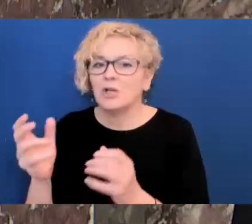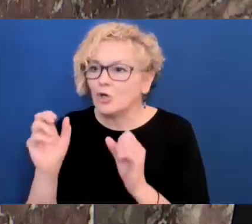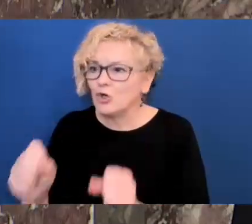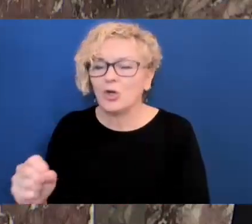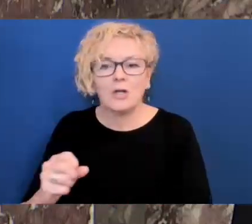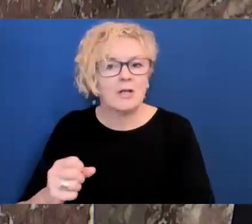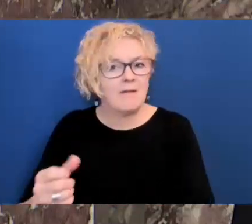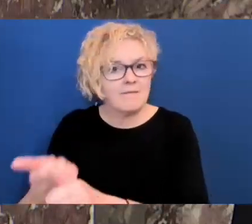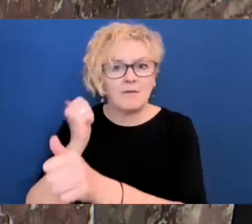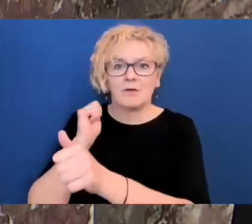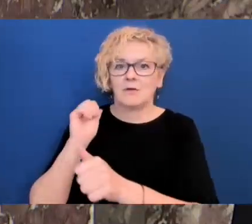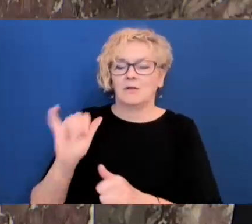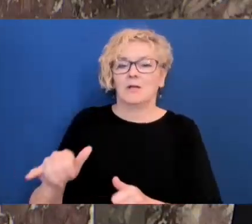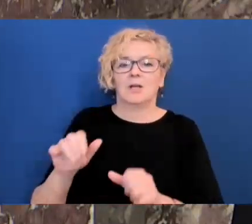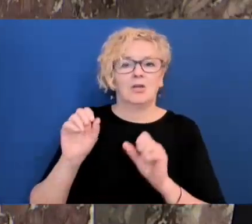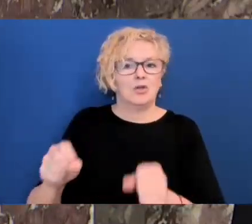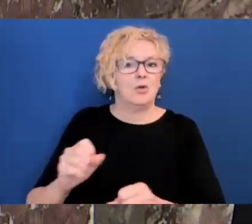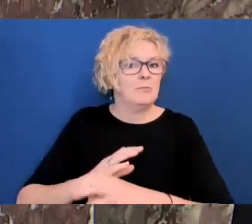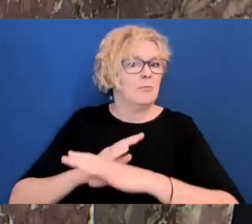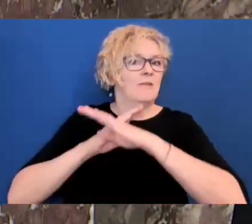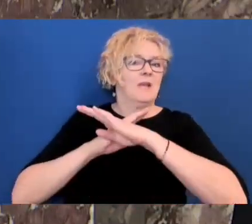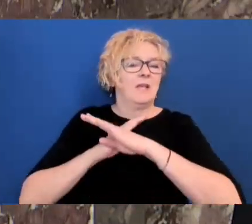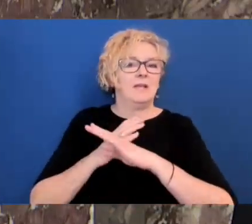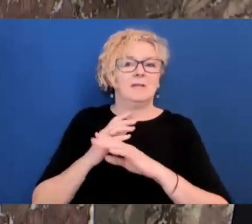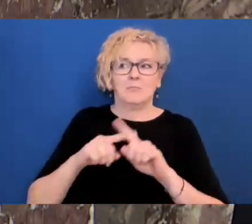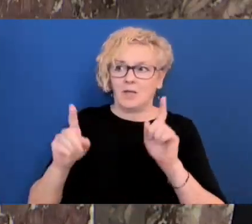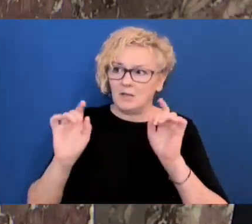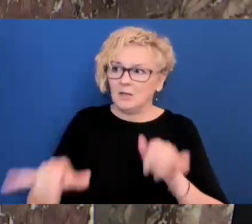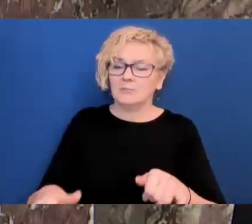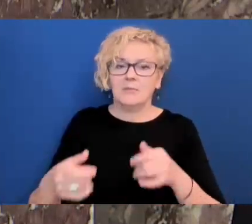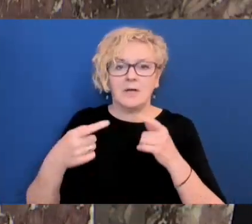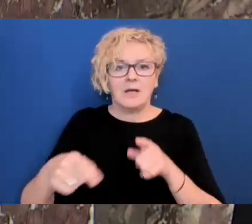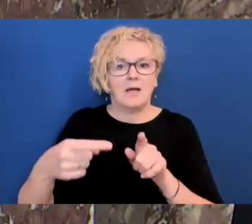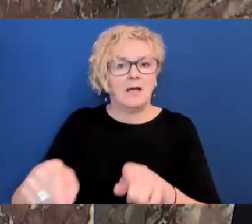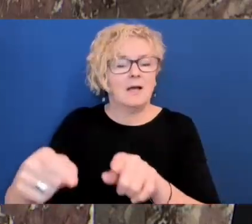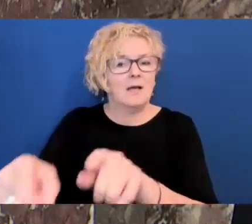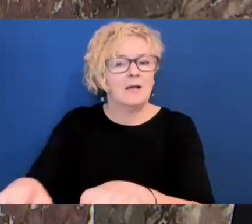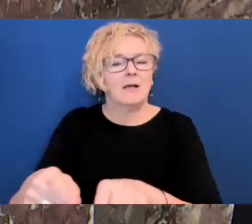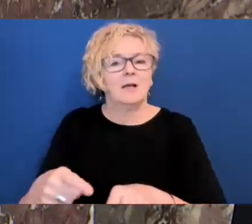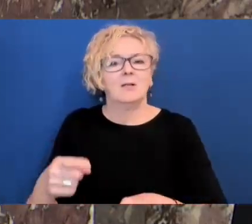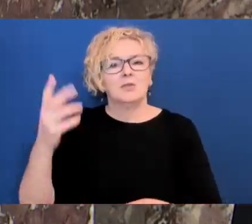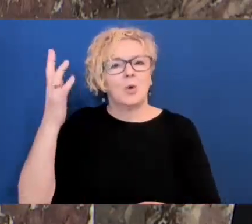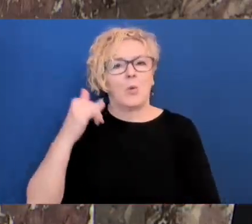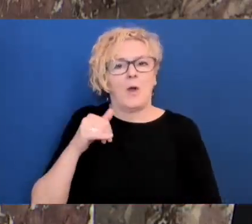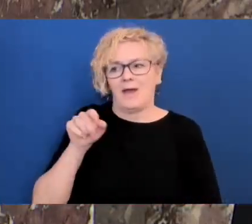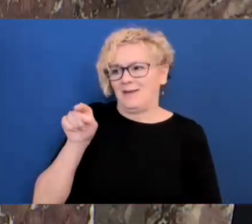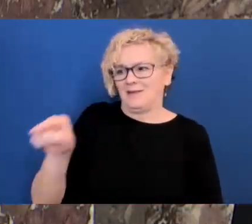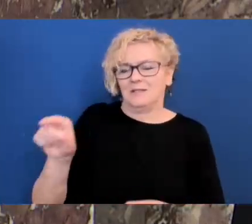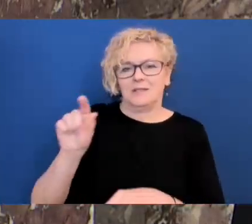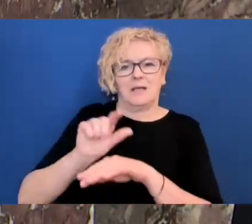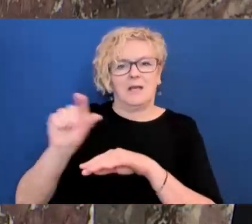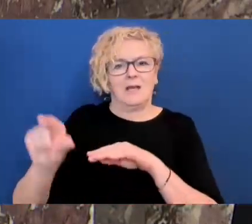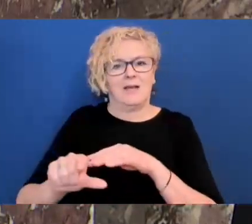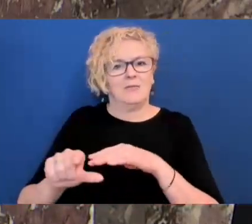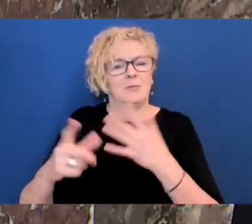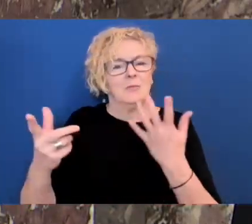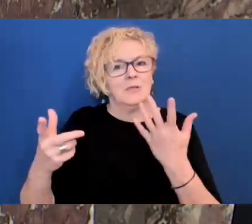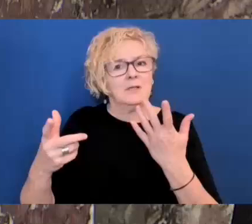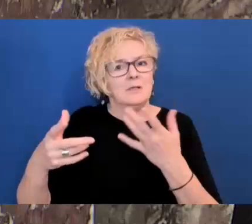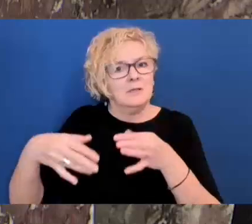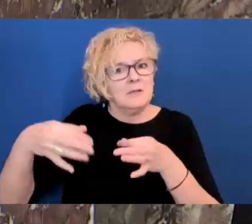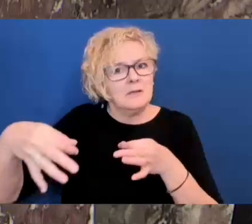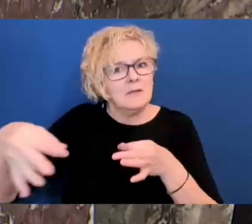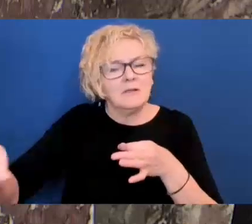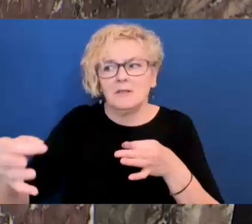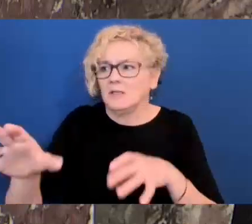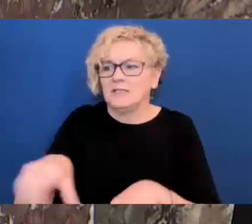incidents continue to occur. Why has it taken this government so long to just begin to address